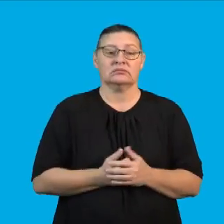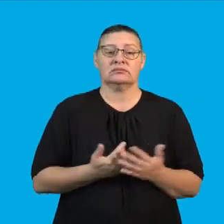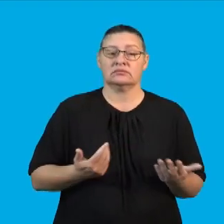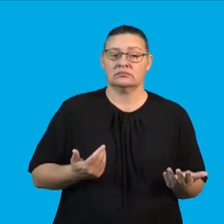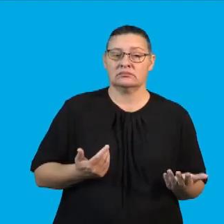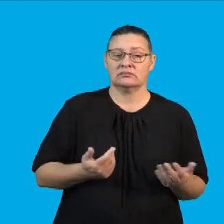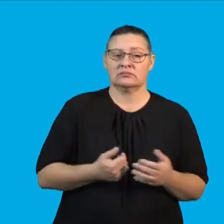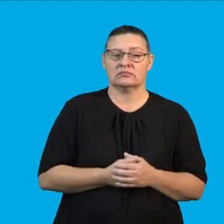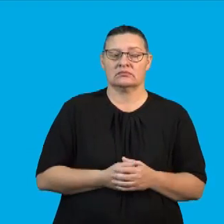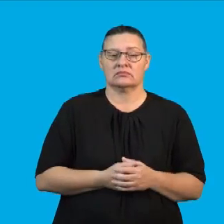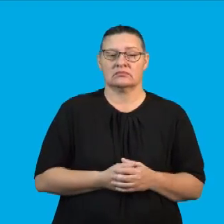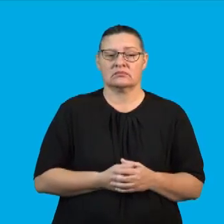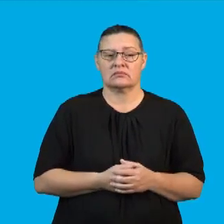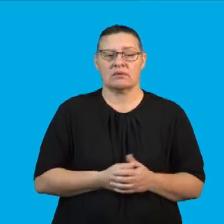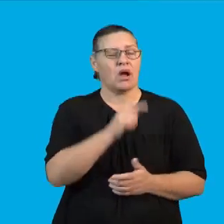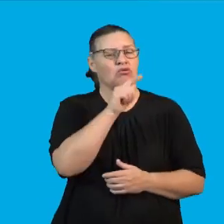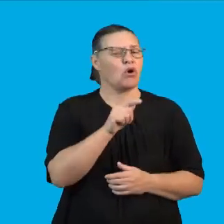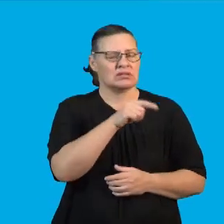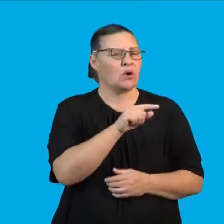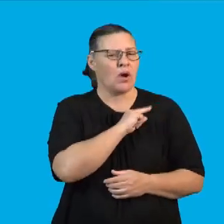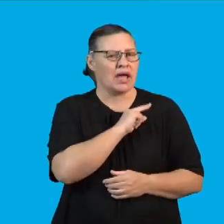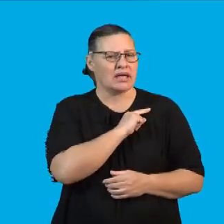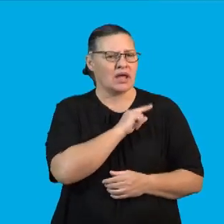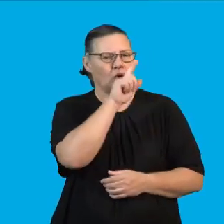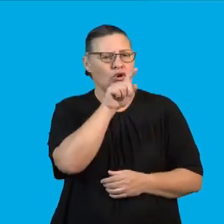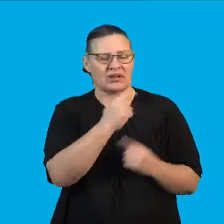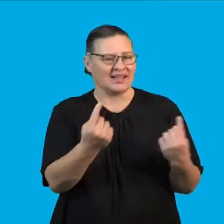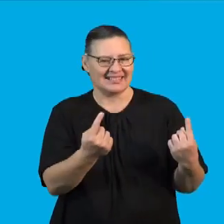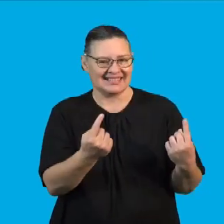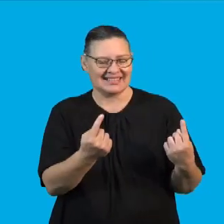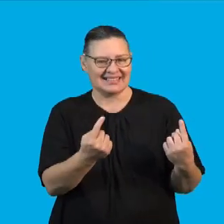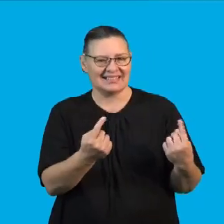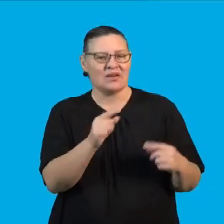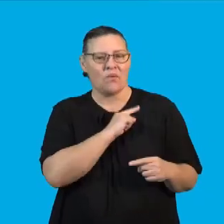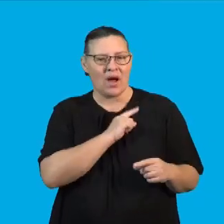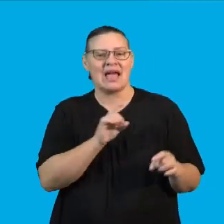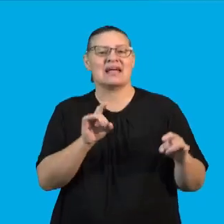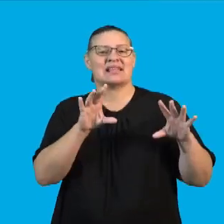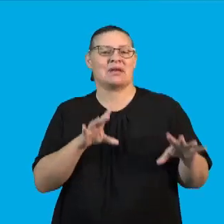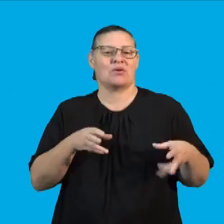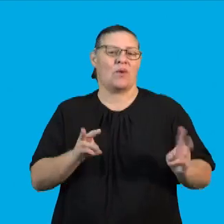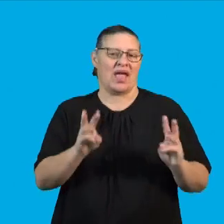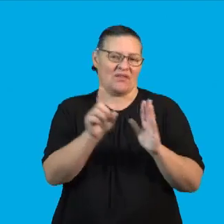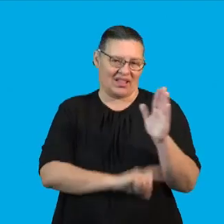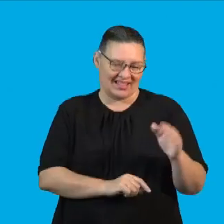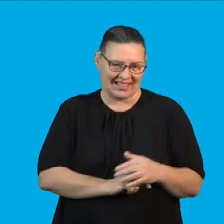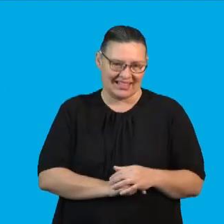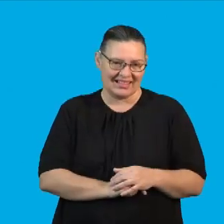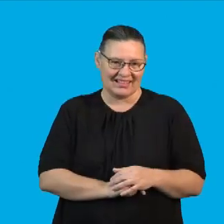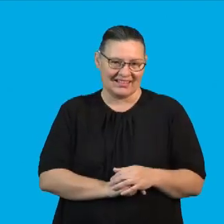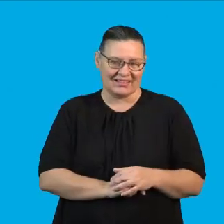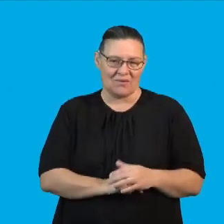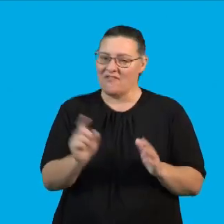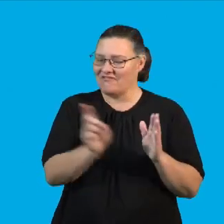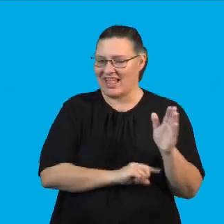unsafe. So I made this cross. We cannot put crosses because it's not an examination where you